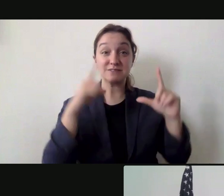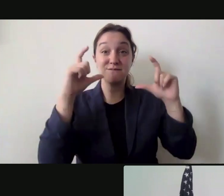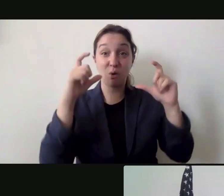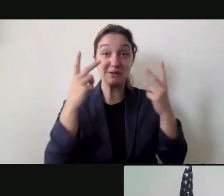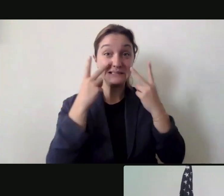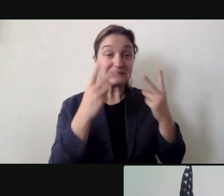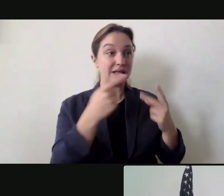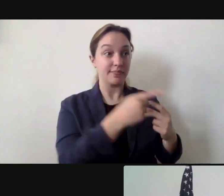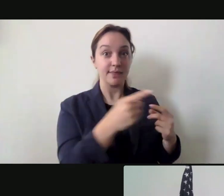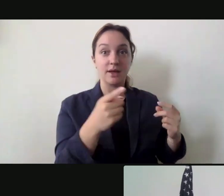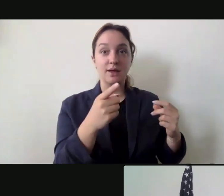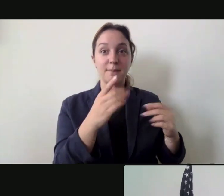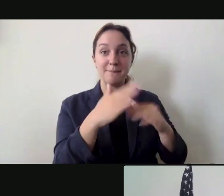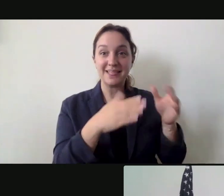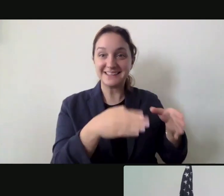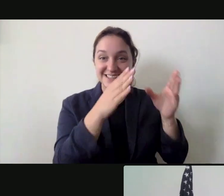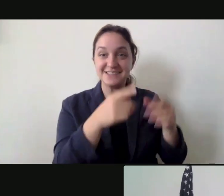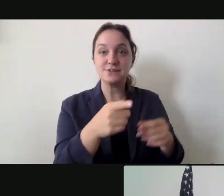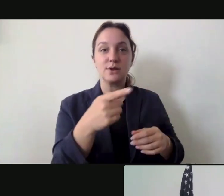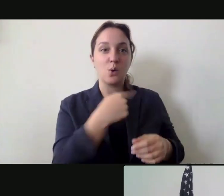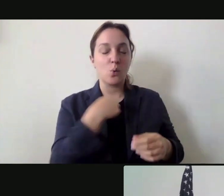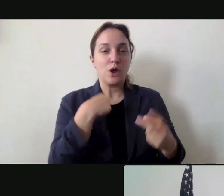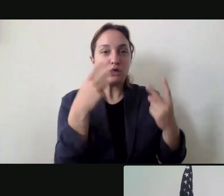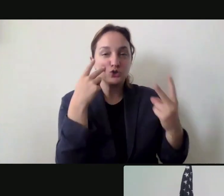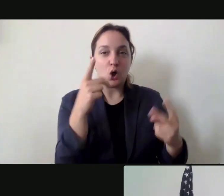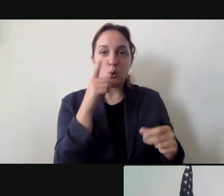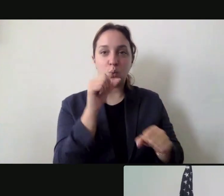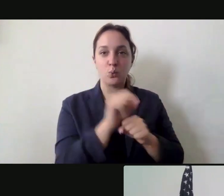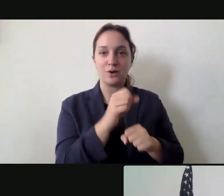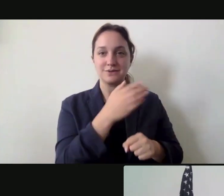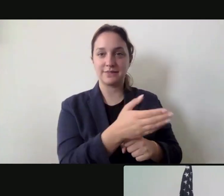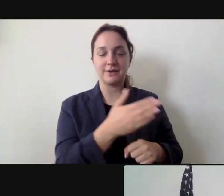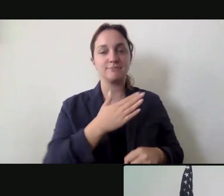you're employing, and the opportunities they have beyond that.